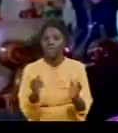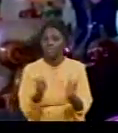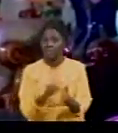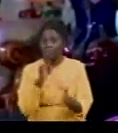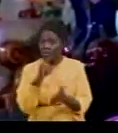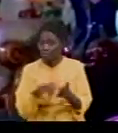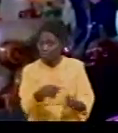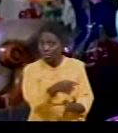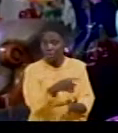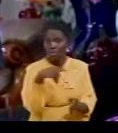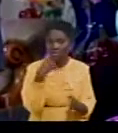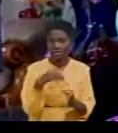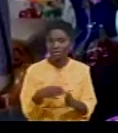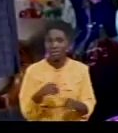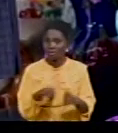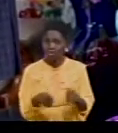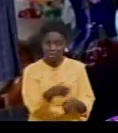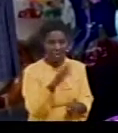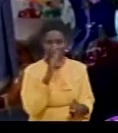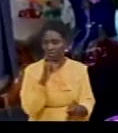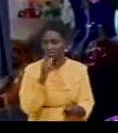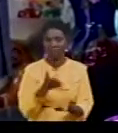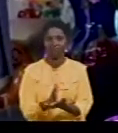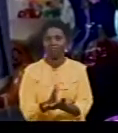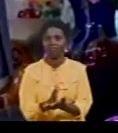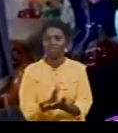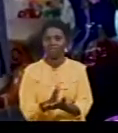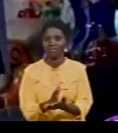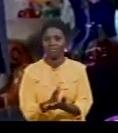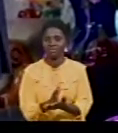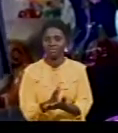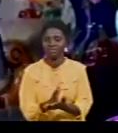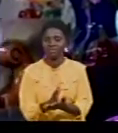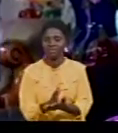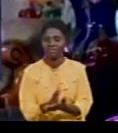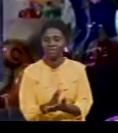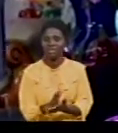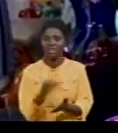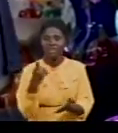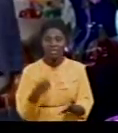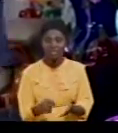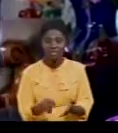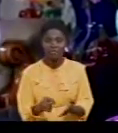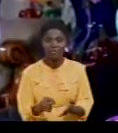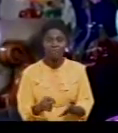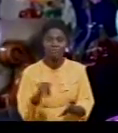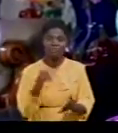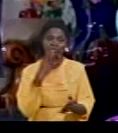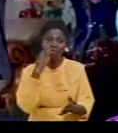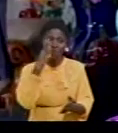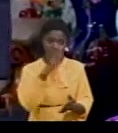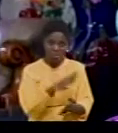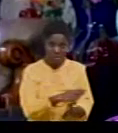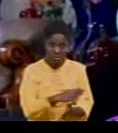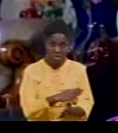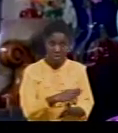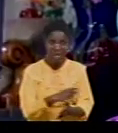say, but they know it's not right. The wicked are estranged from the womb. Before